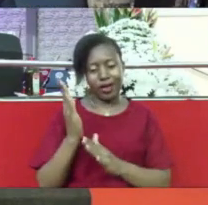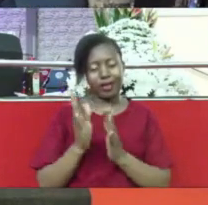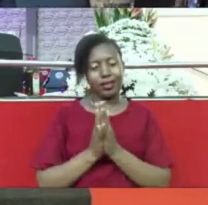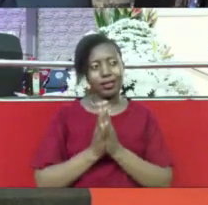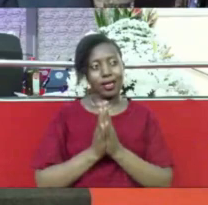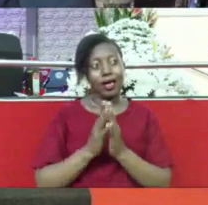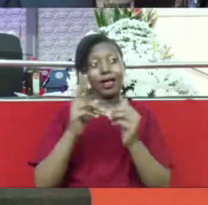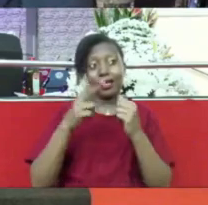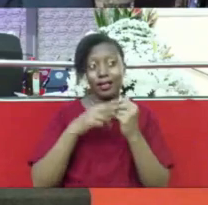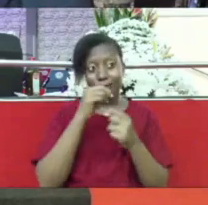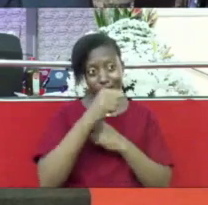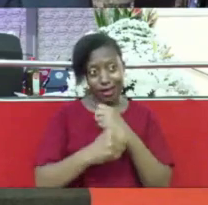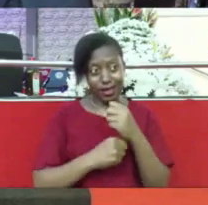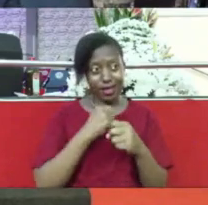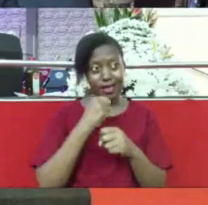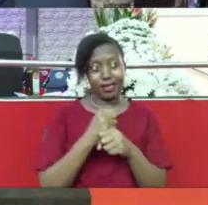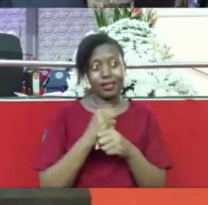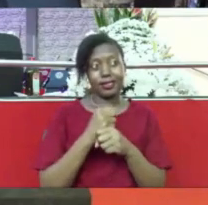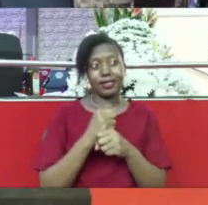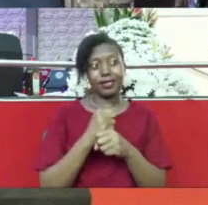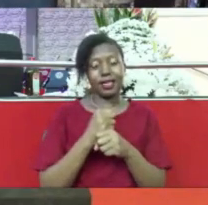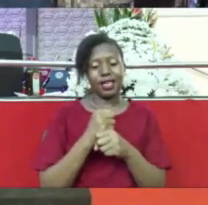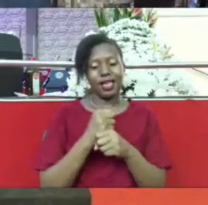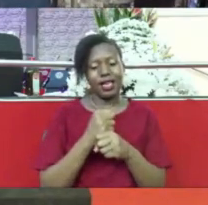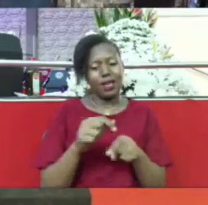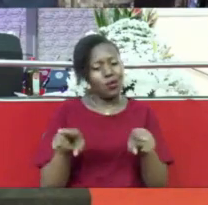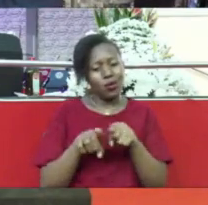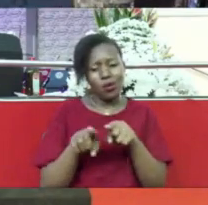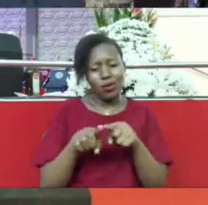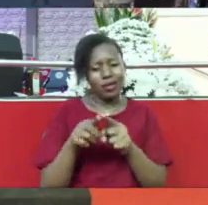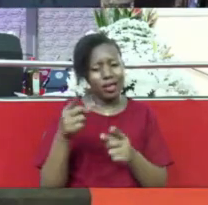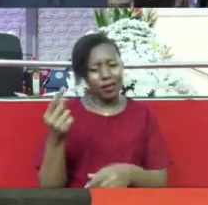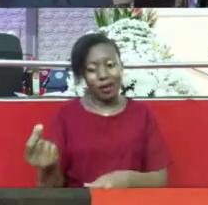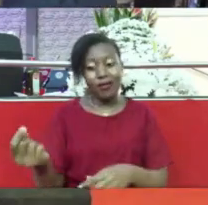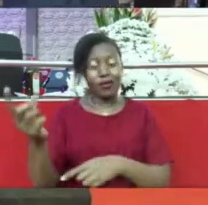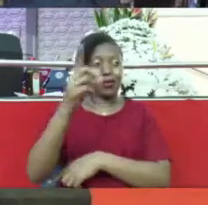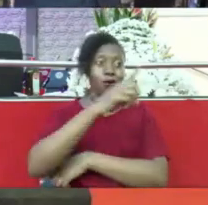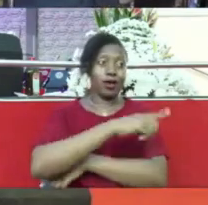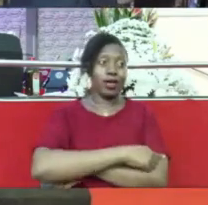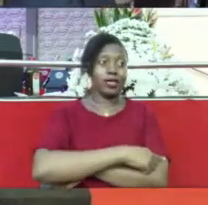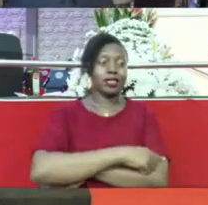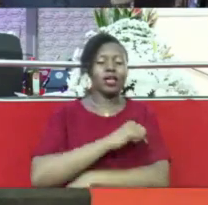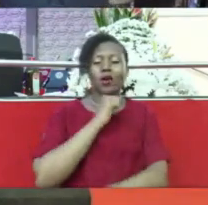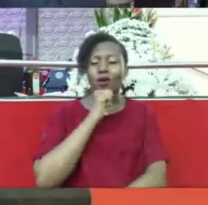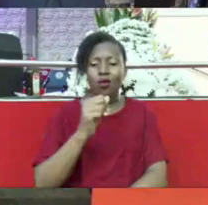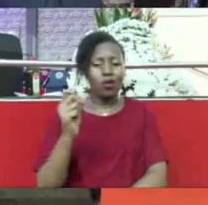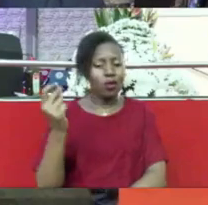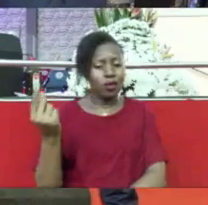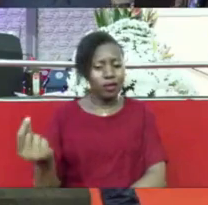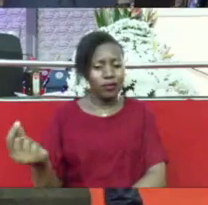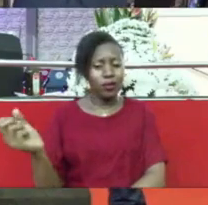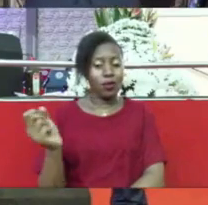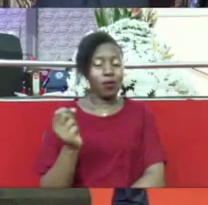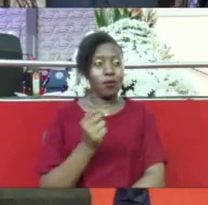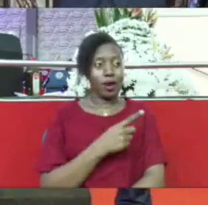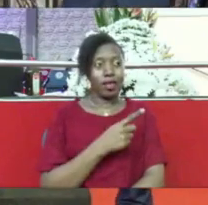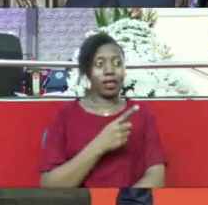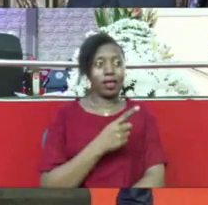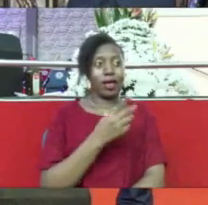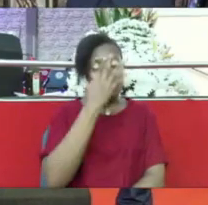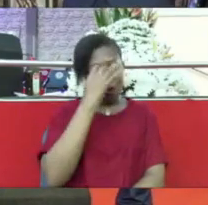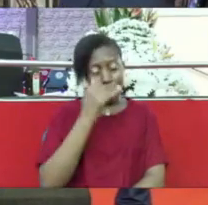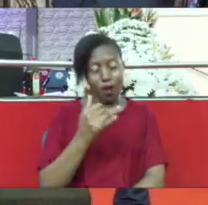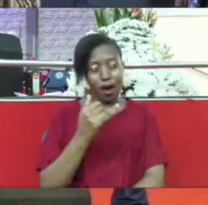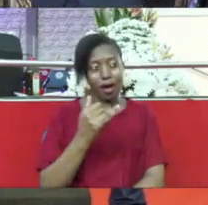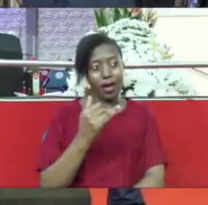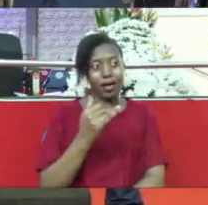7 years. Miaka saba. It was just like a few days. Ilikuwa ni kama siku chache tu. Not even few months. Sio hata miezi. Because of the love that